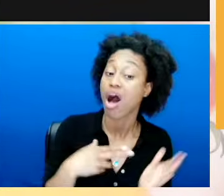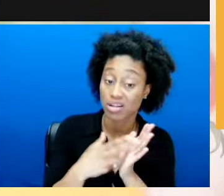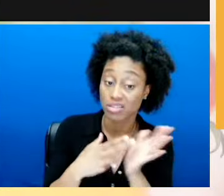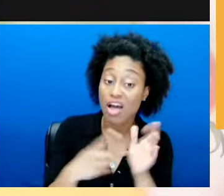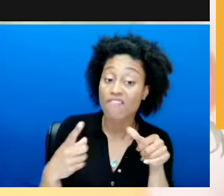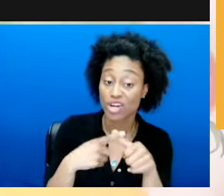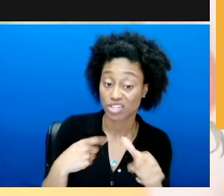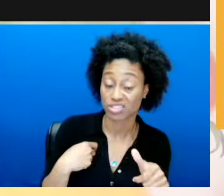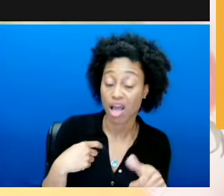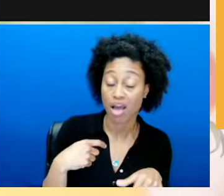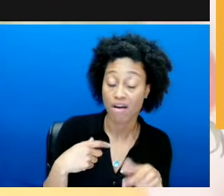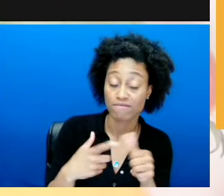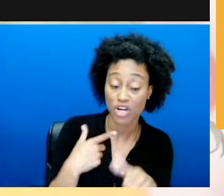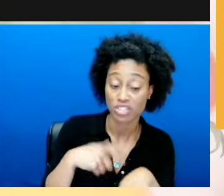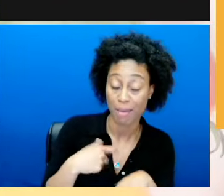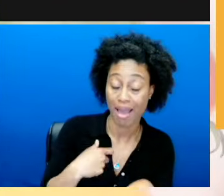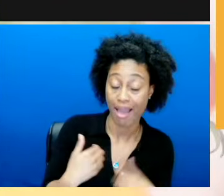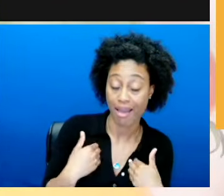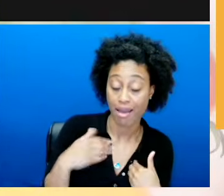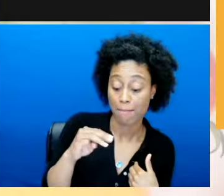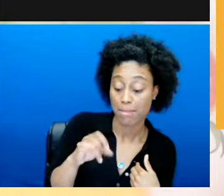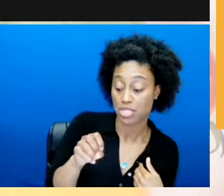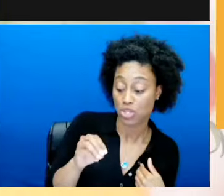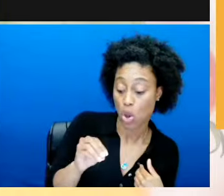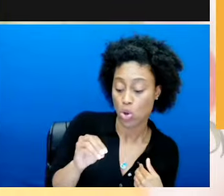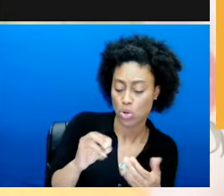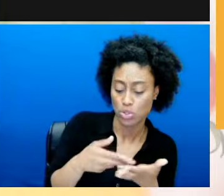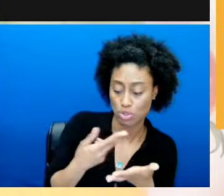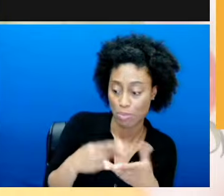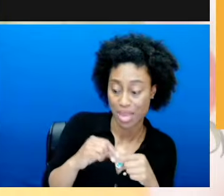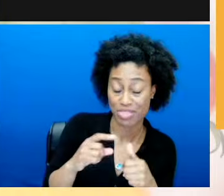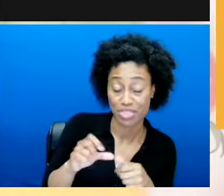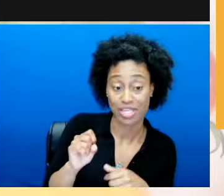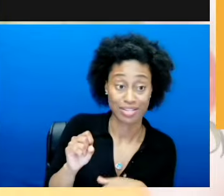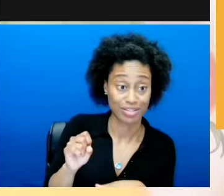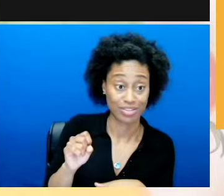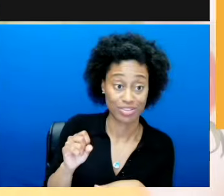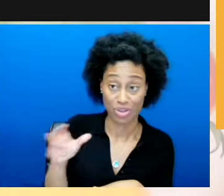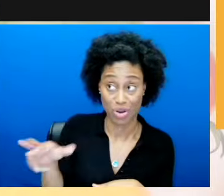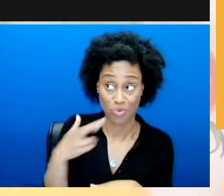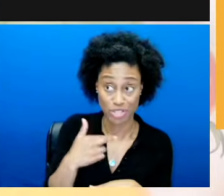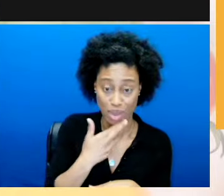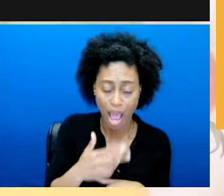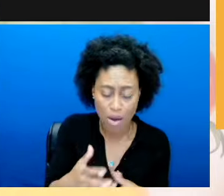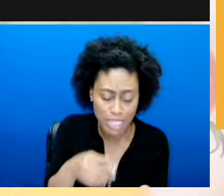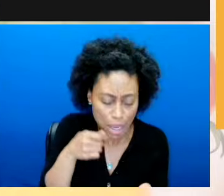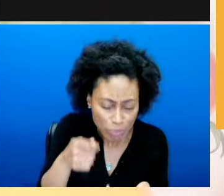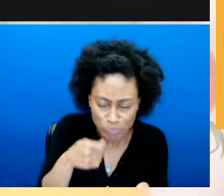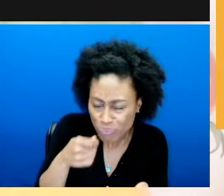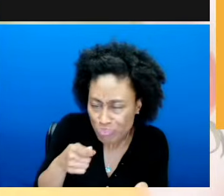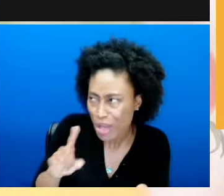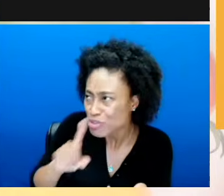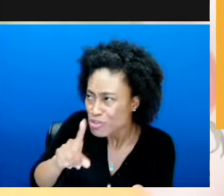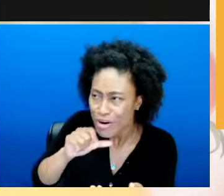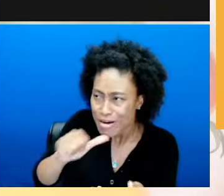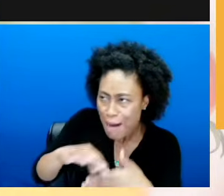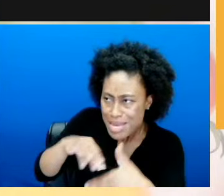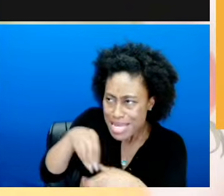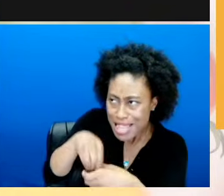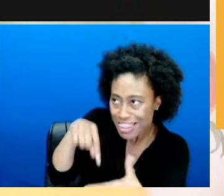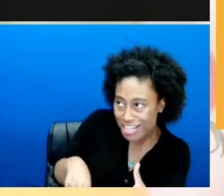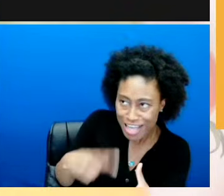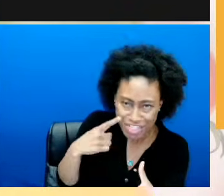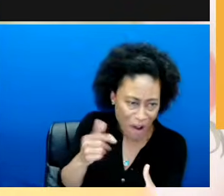soup at the sushi restaurant, I was like, is there ham in this? Because that umami flavor is really rich. And so it's a great